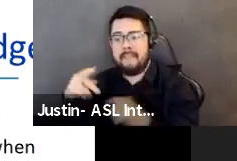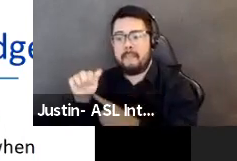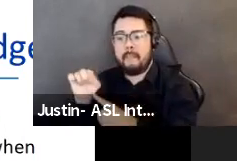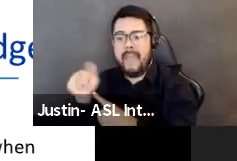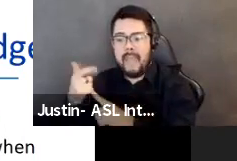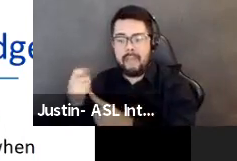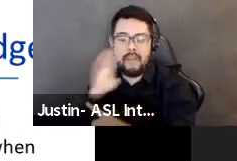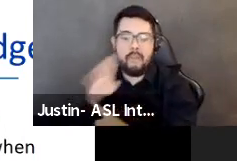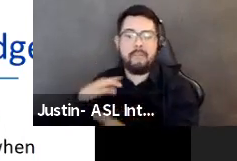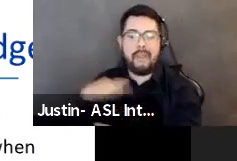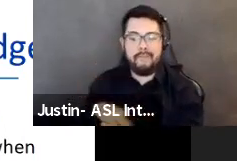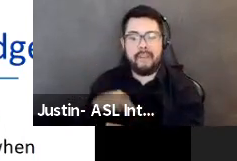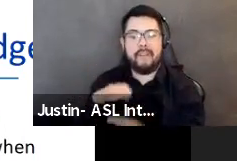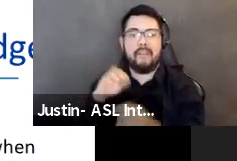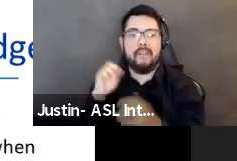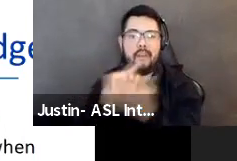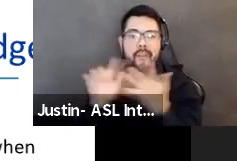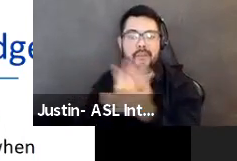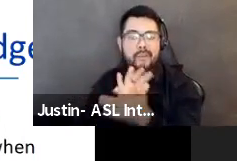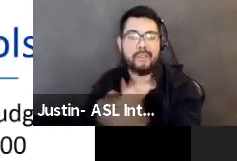schools on a daily